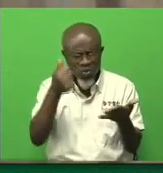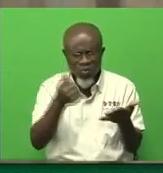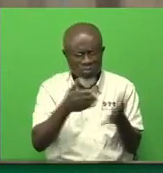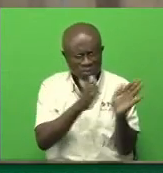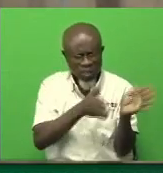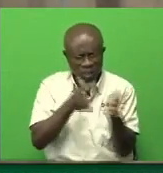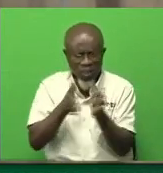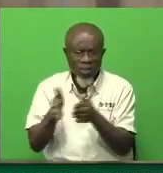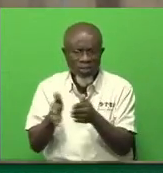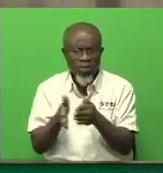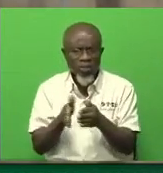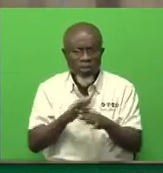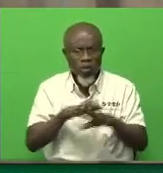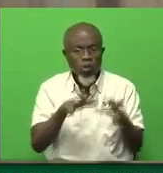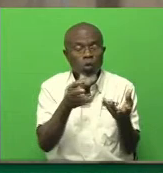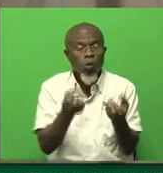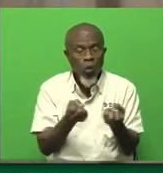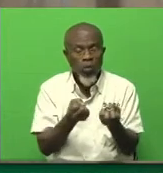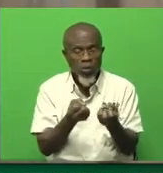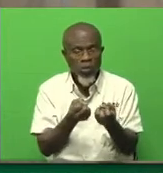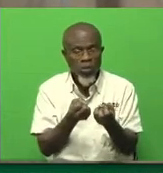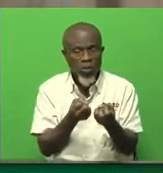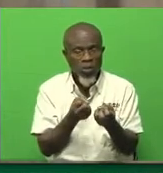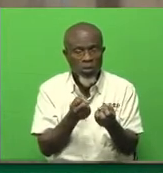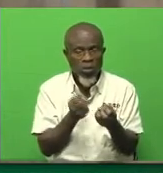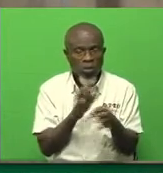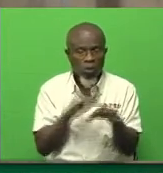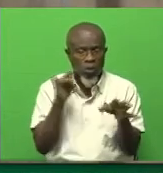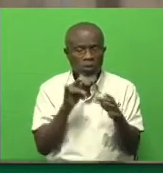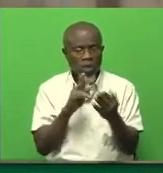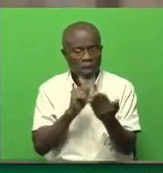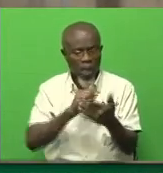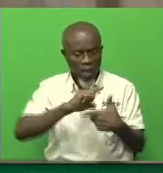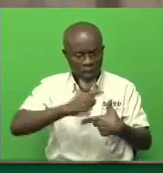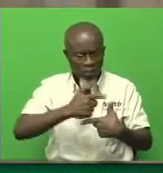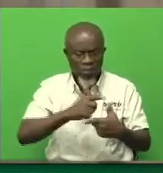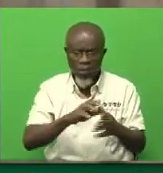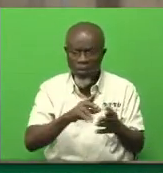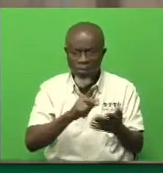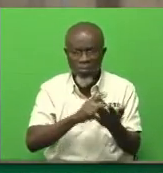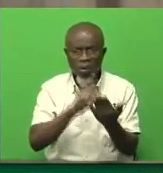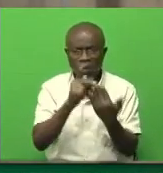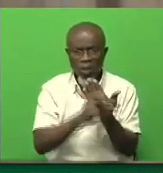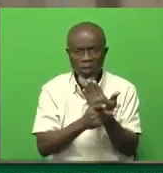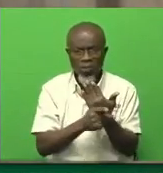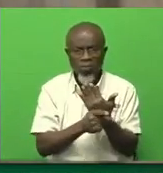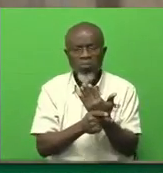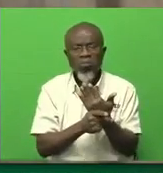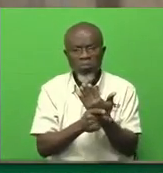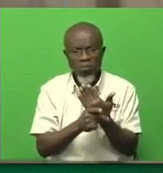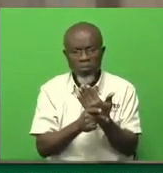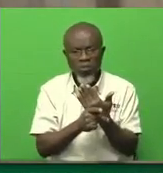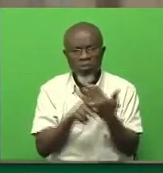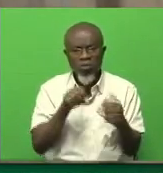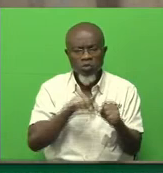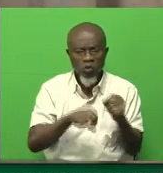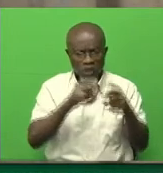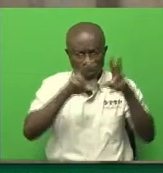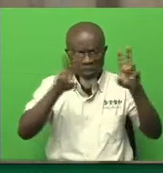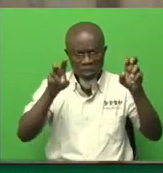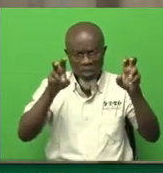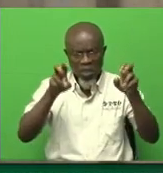want to call it that you you don't want to call it a laptop program so you call it a digital education program